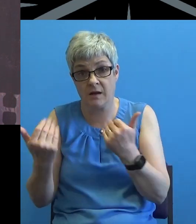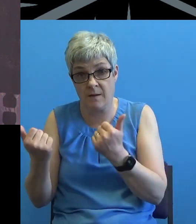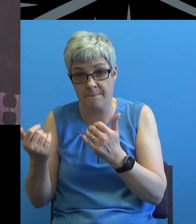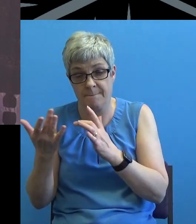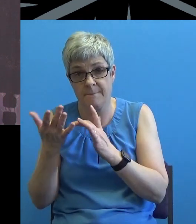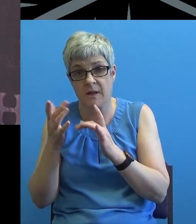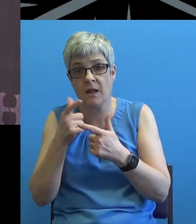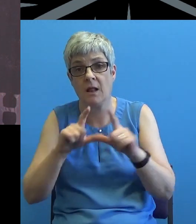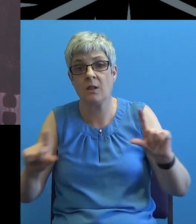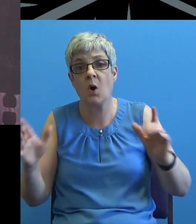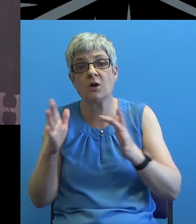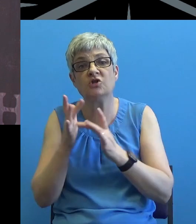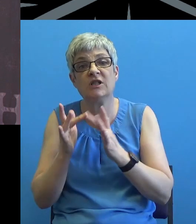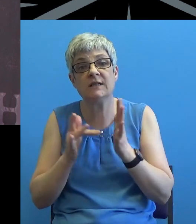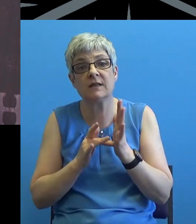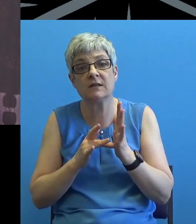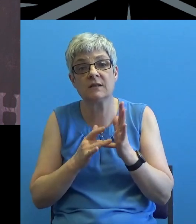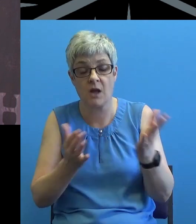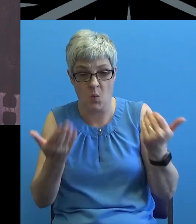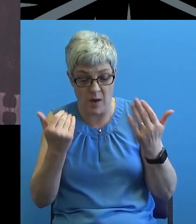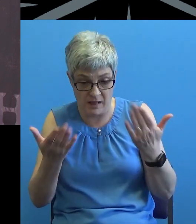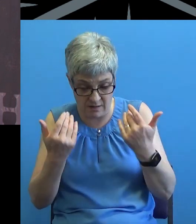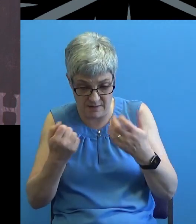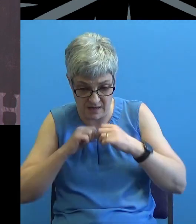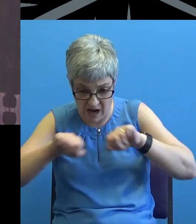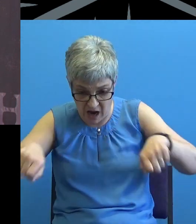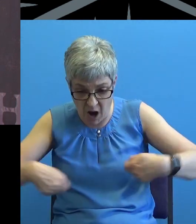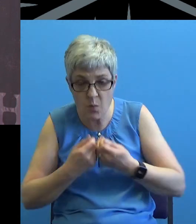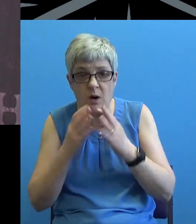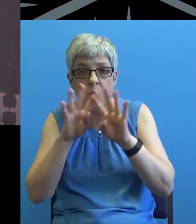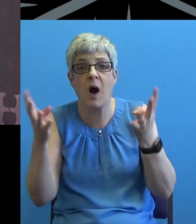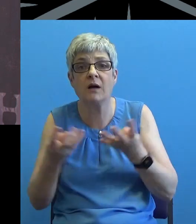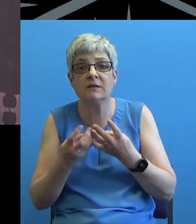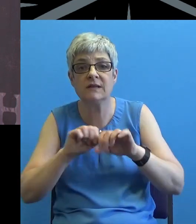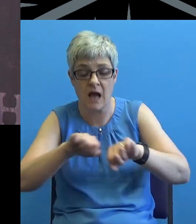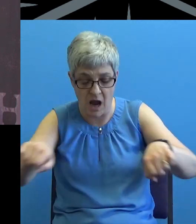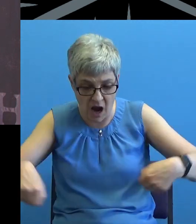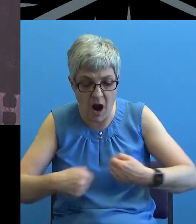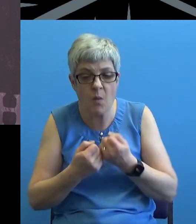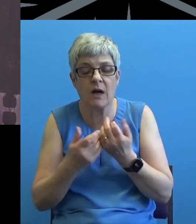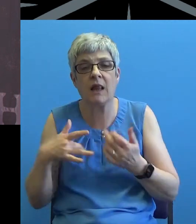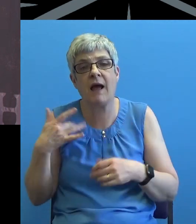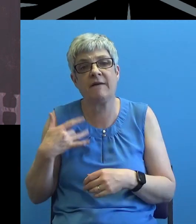Welcome, Lord Jesus. Welcome into our world and into our lives.